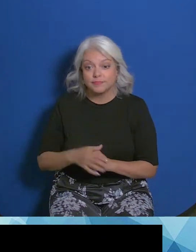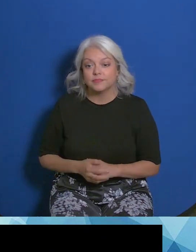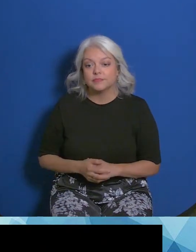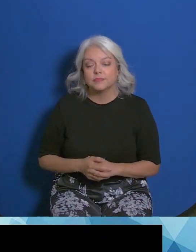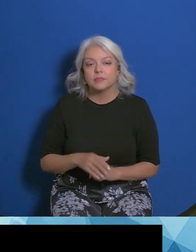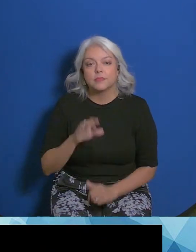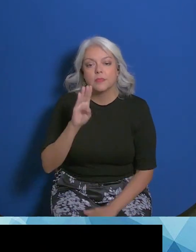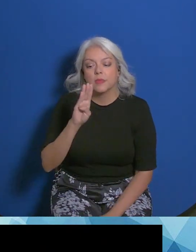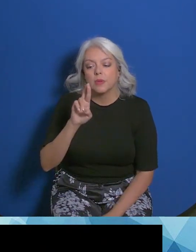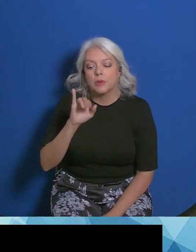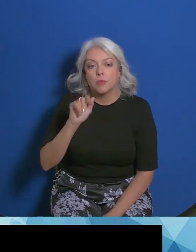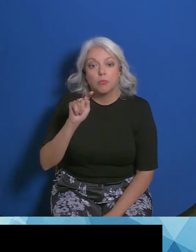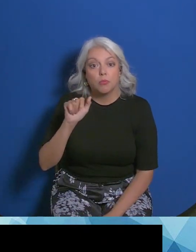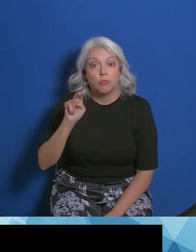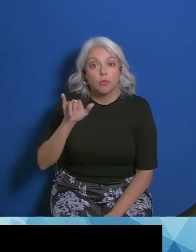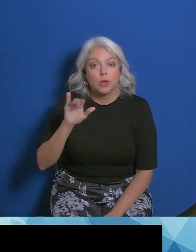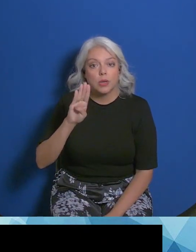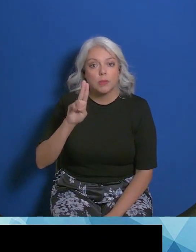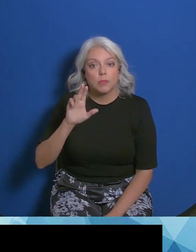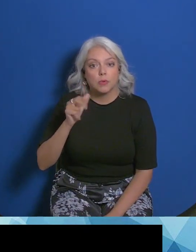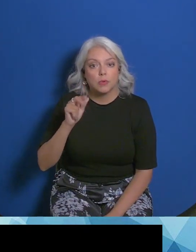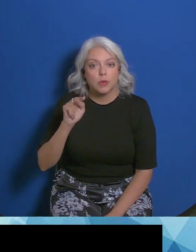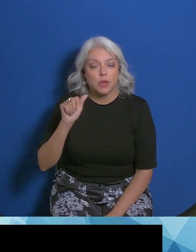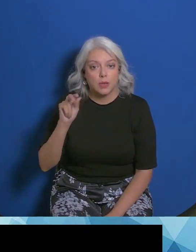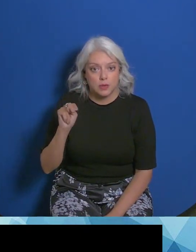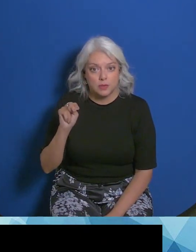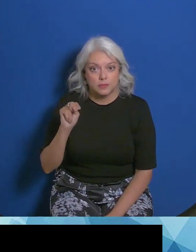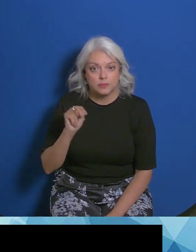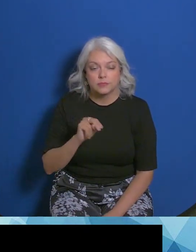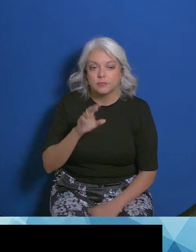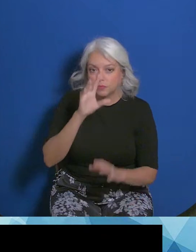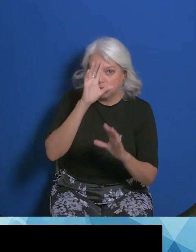Brittany Buchanan, She is not here yet.